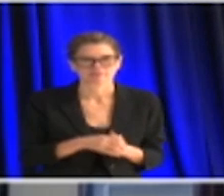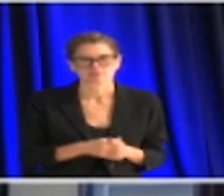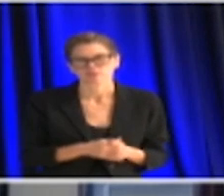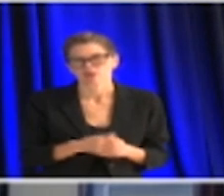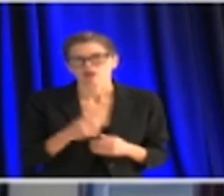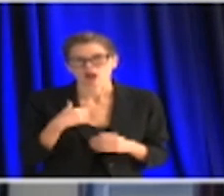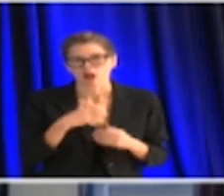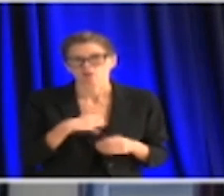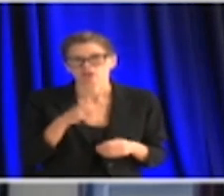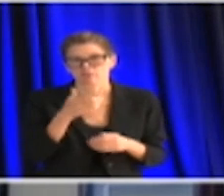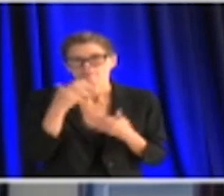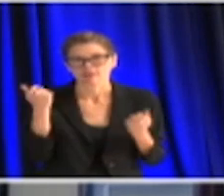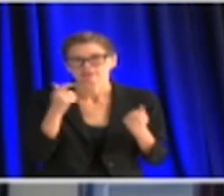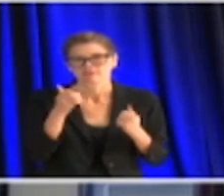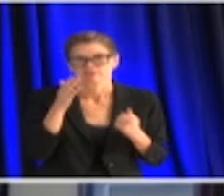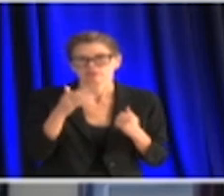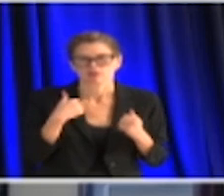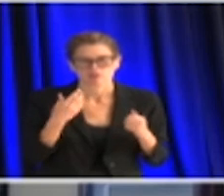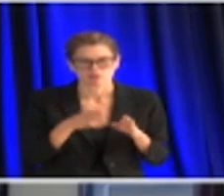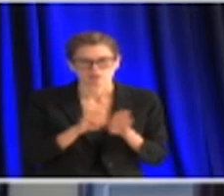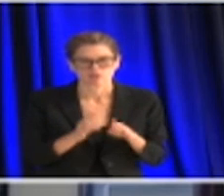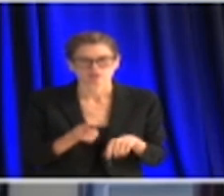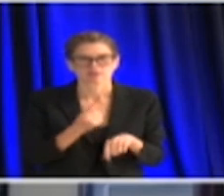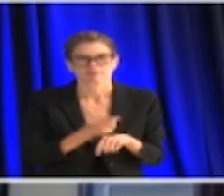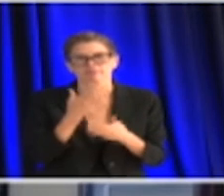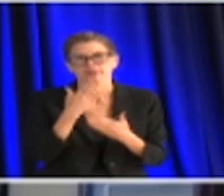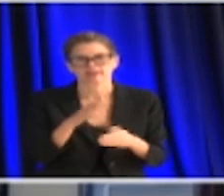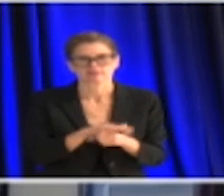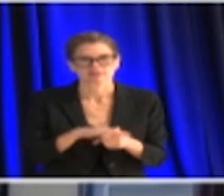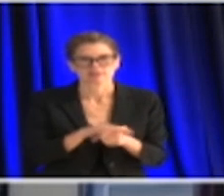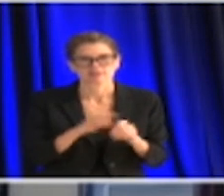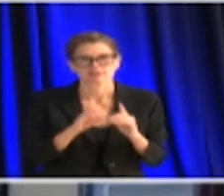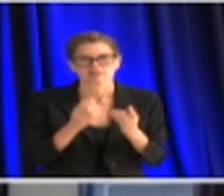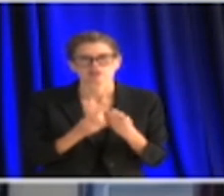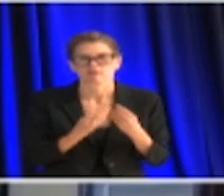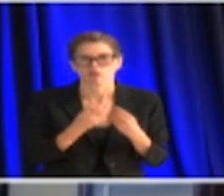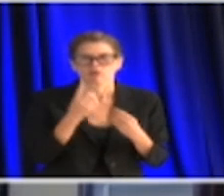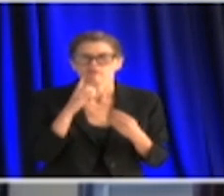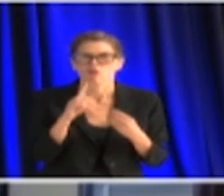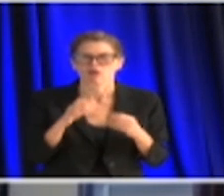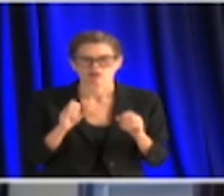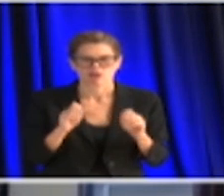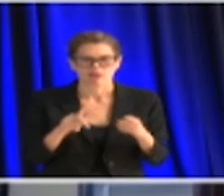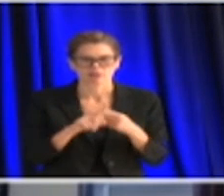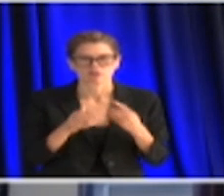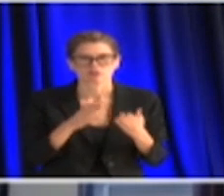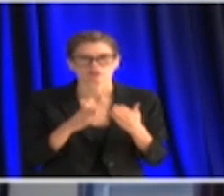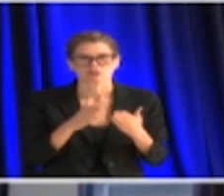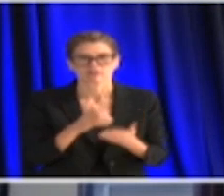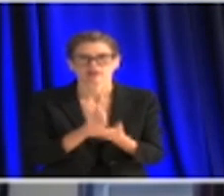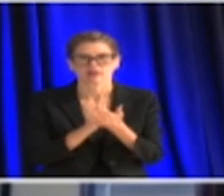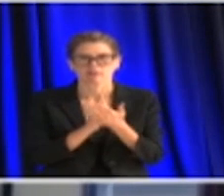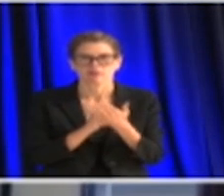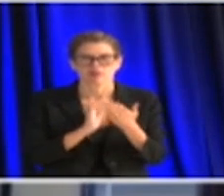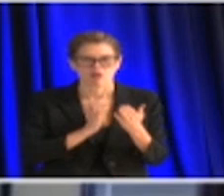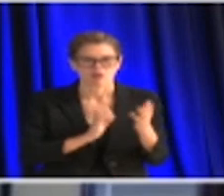future. I will close the day by once again thanking the citizens of District 4 for affording me this opportunity to serve. It is